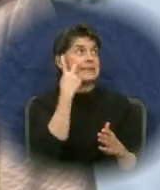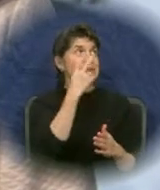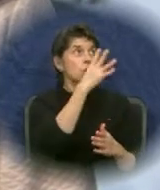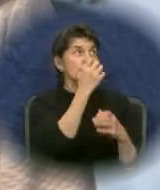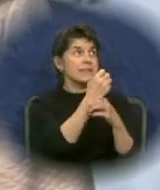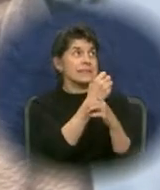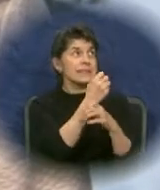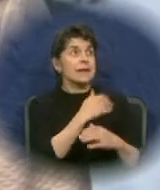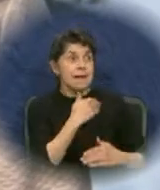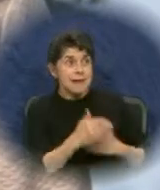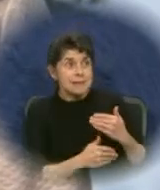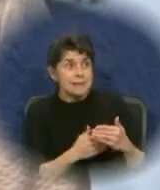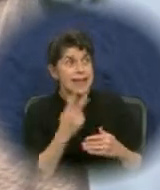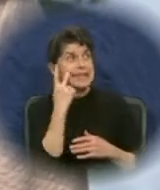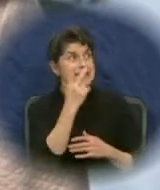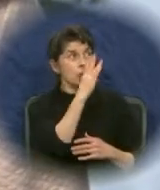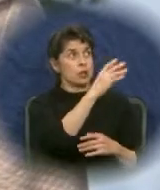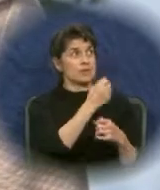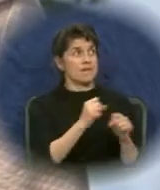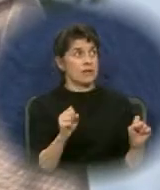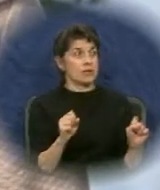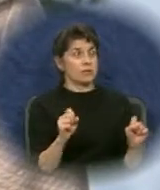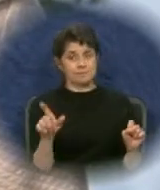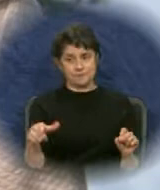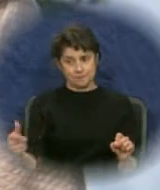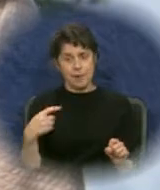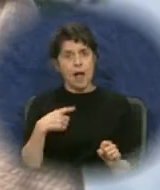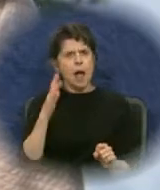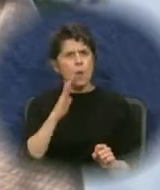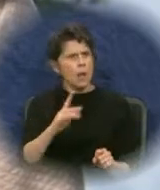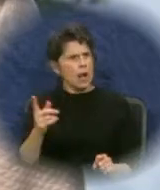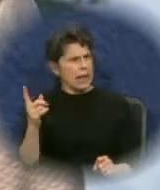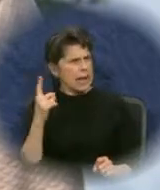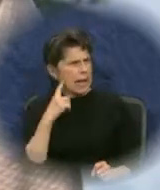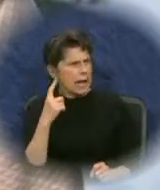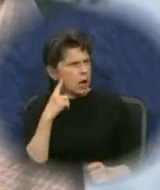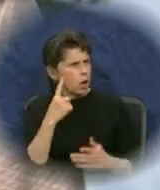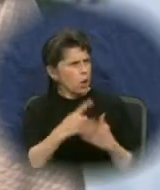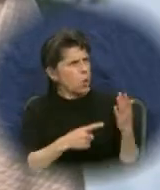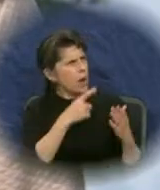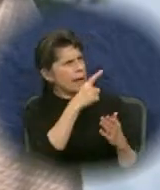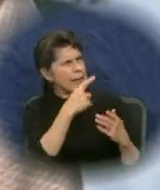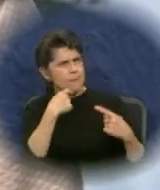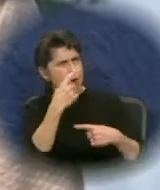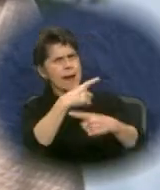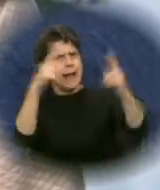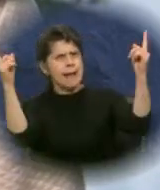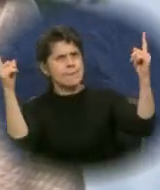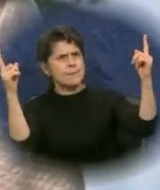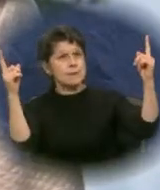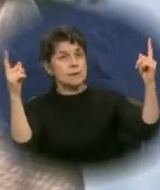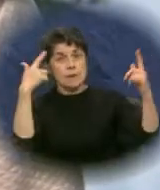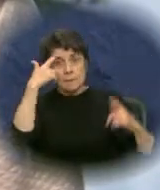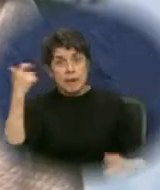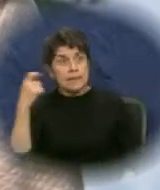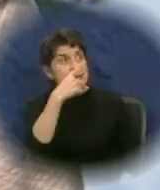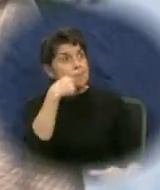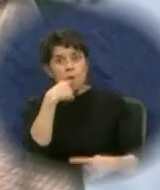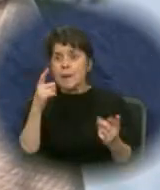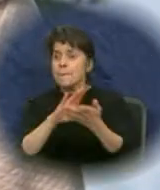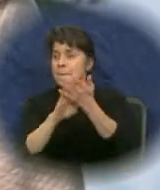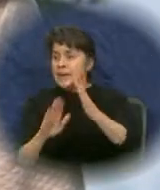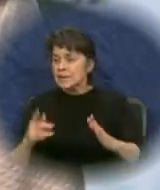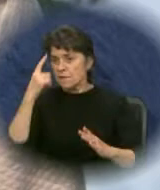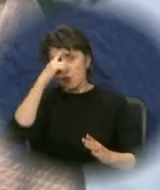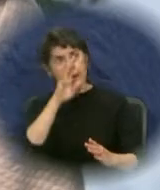your salvation. I will hear what God proclaims, the Lord, for he proclaims peace to his